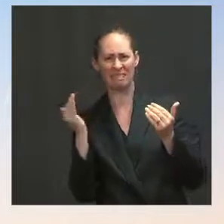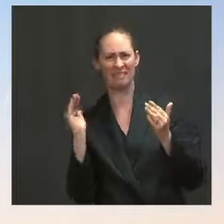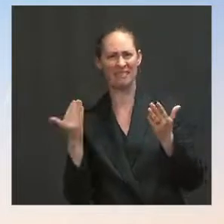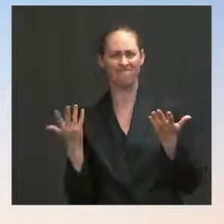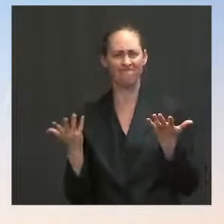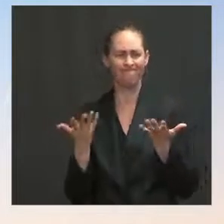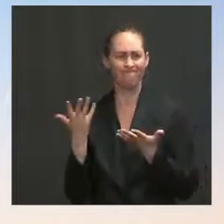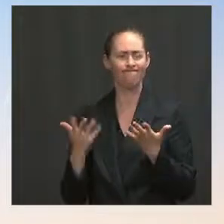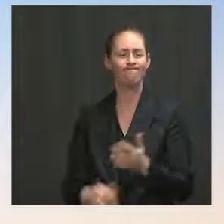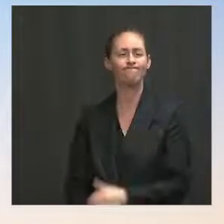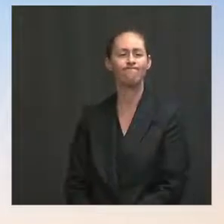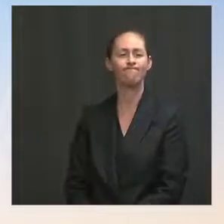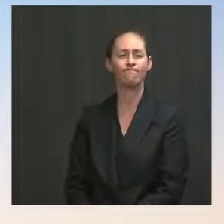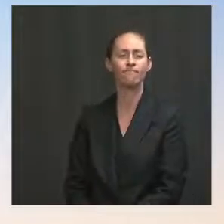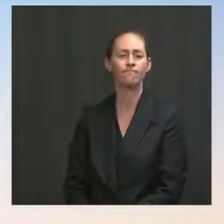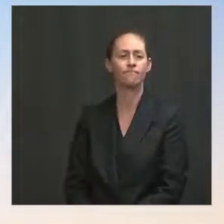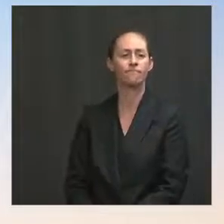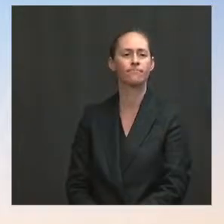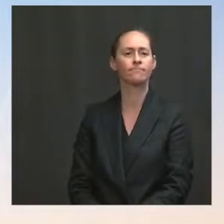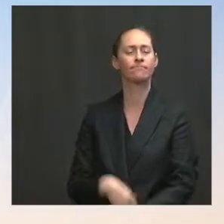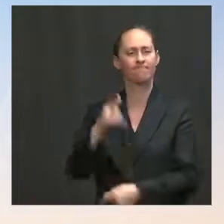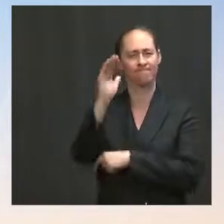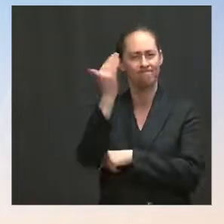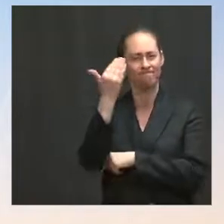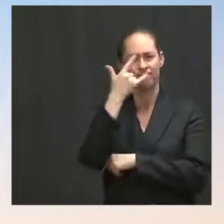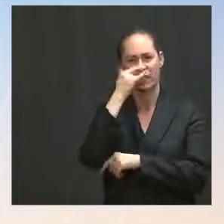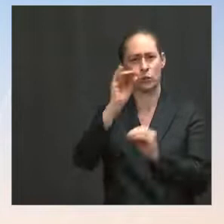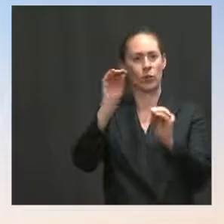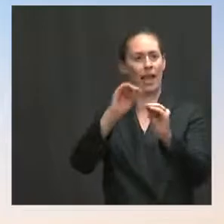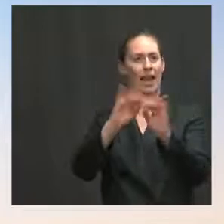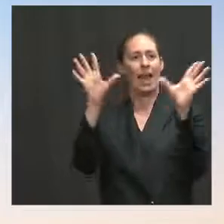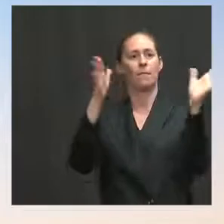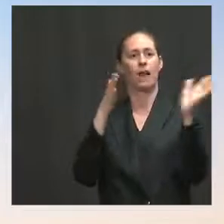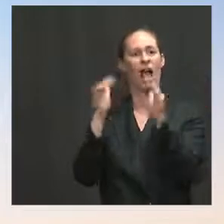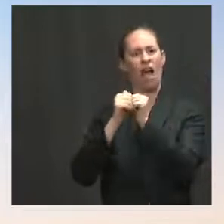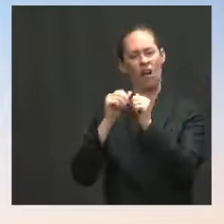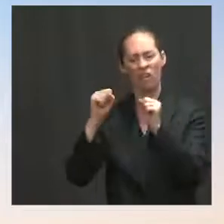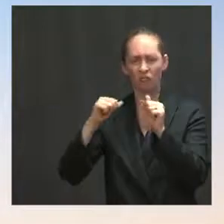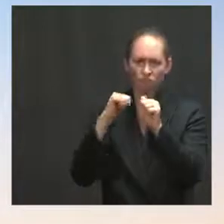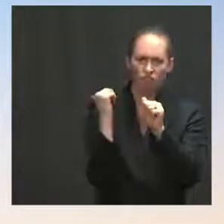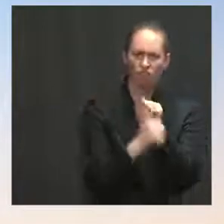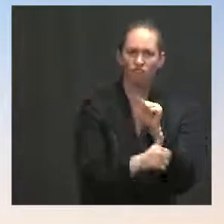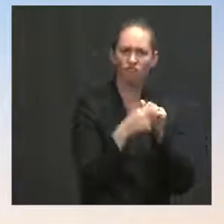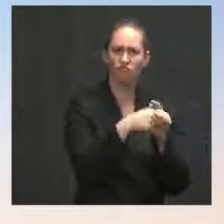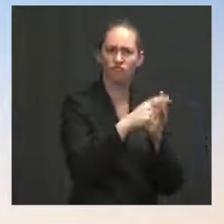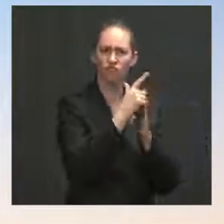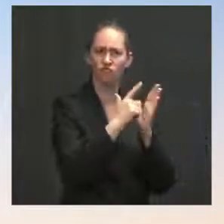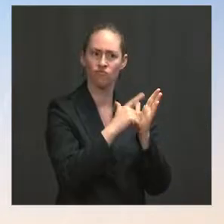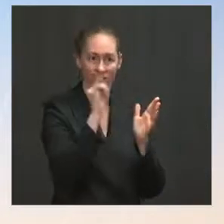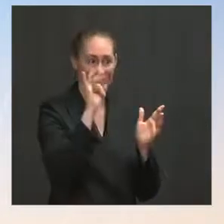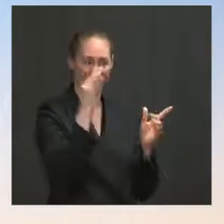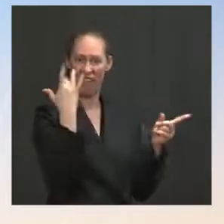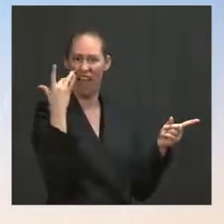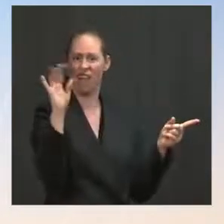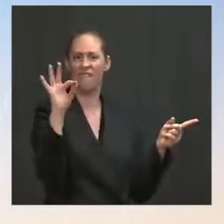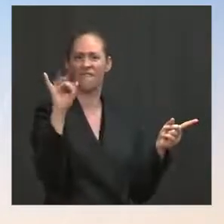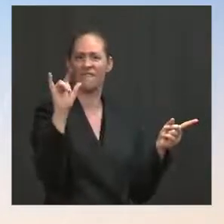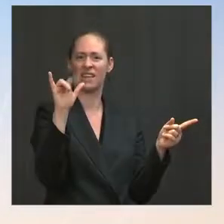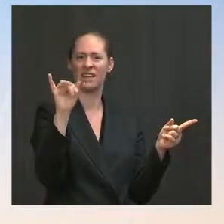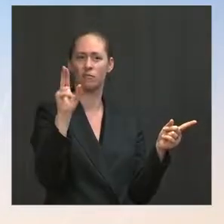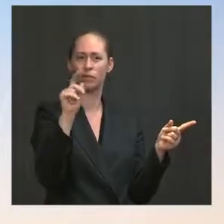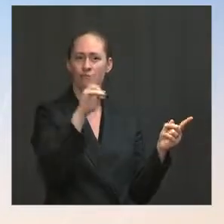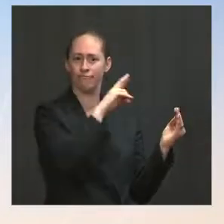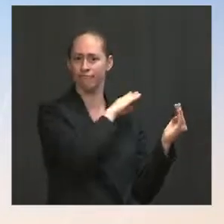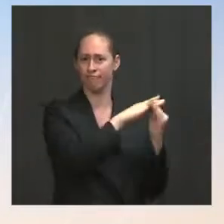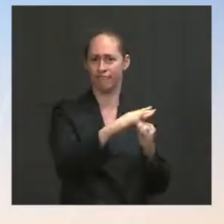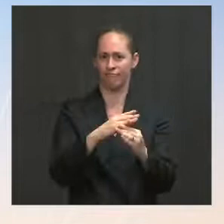obvious path forward for legislation that he says that he wants to pass if he's not going to change the filibuster rules or advocate for that. Well, I